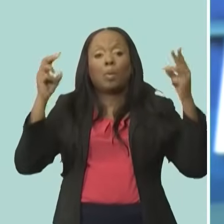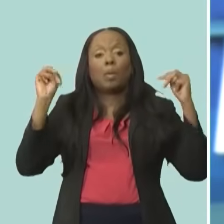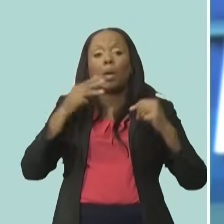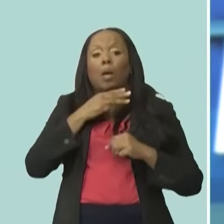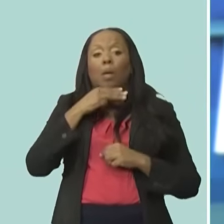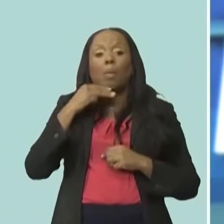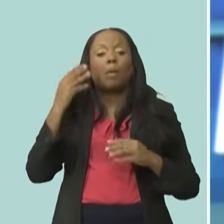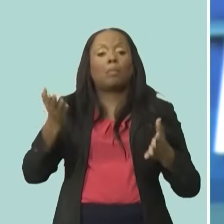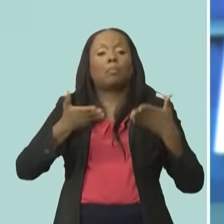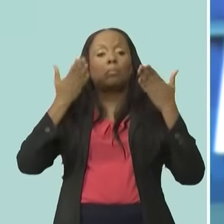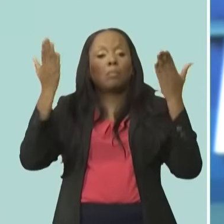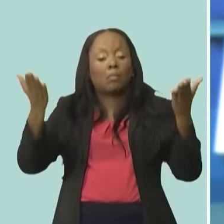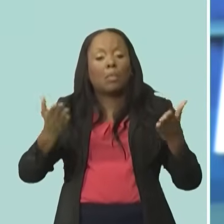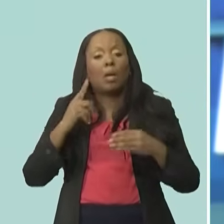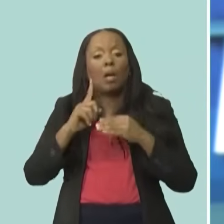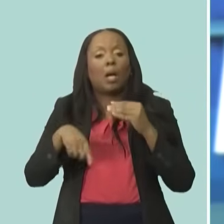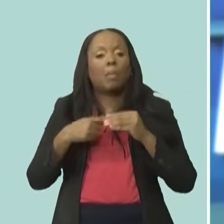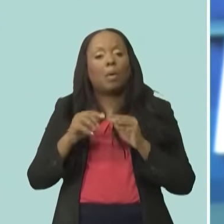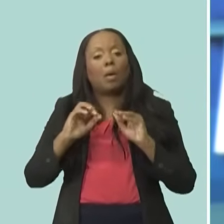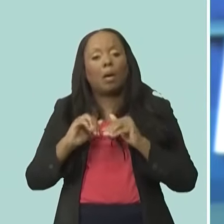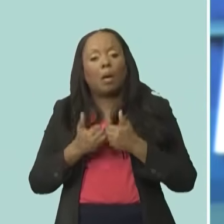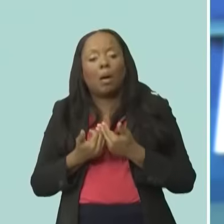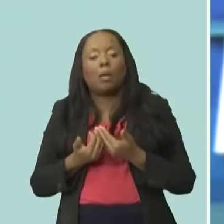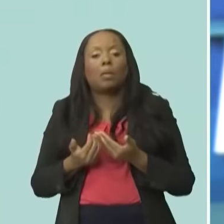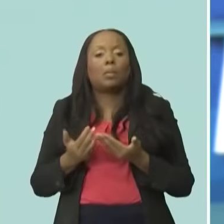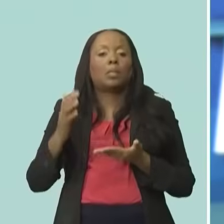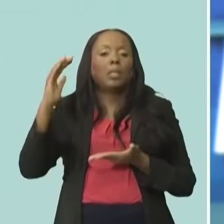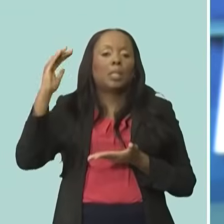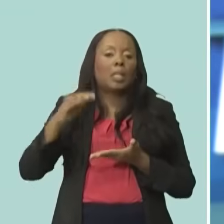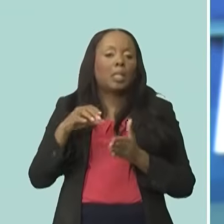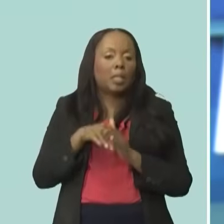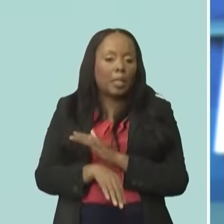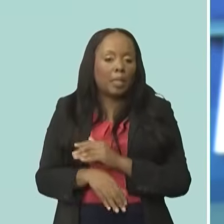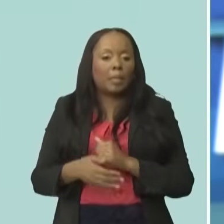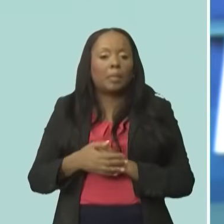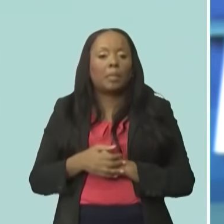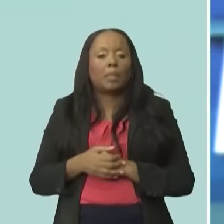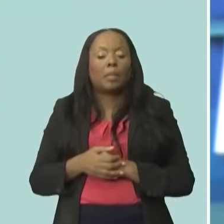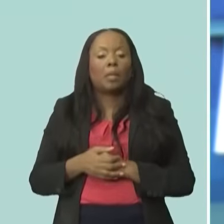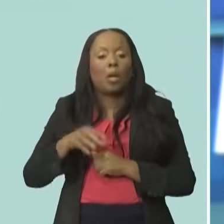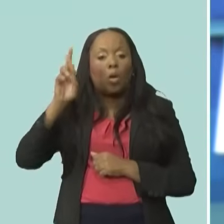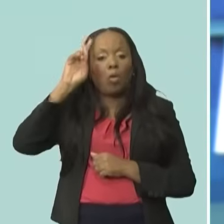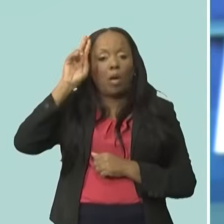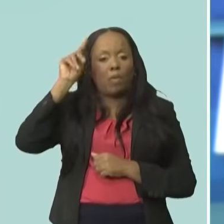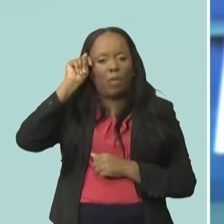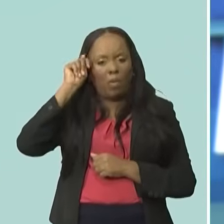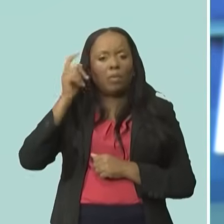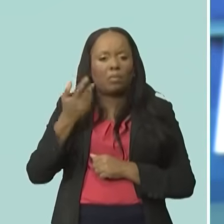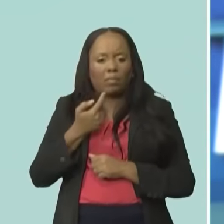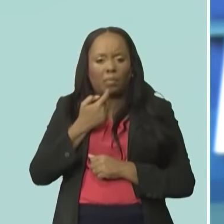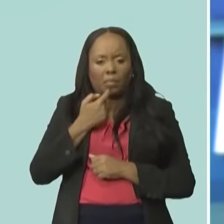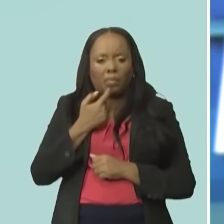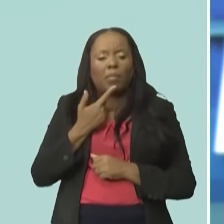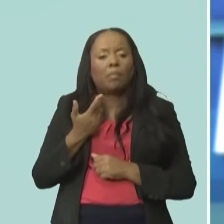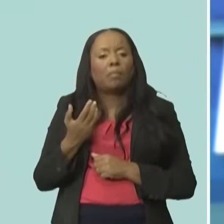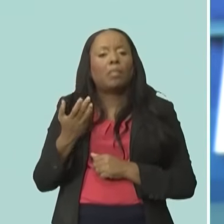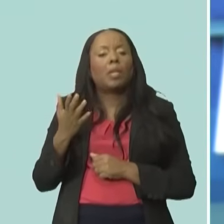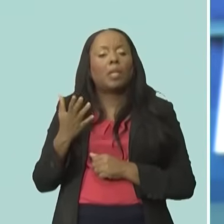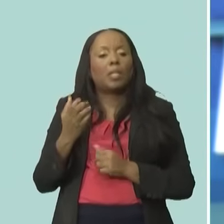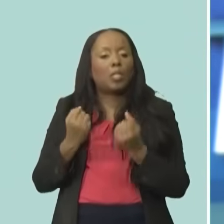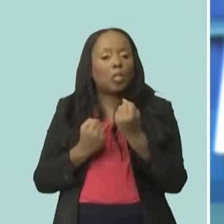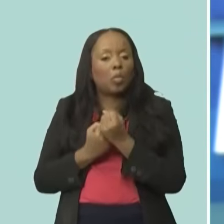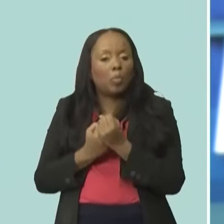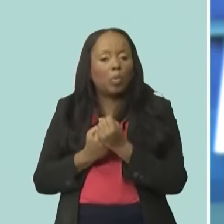in response to the growing crime situation here on the island. Speaking at a news conference this morning, Mr. Thorne says those